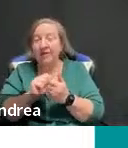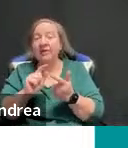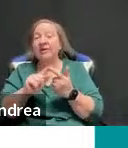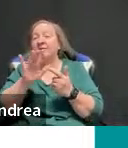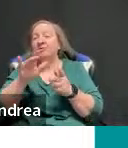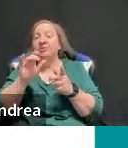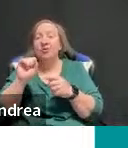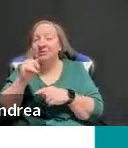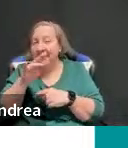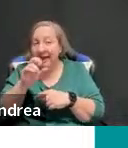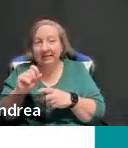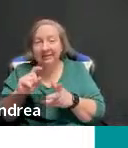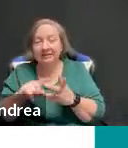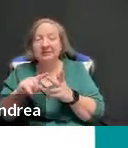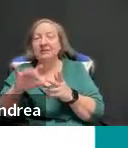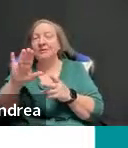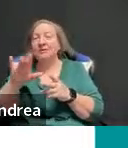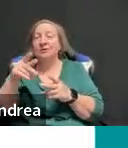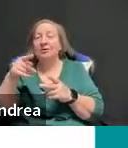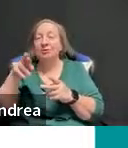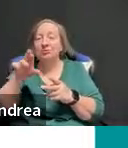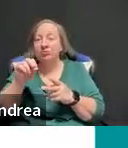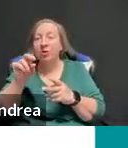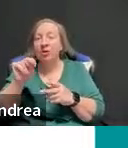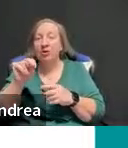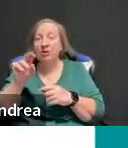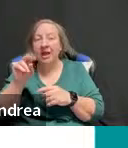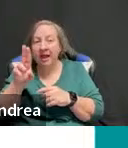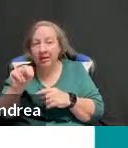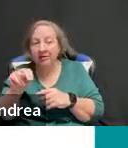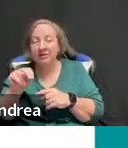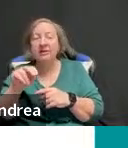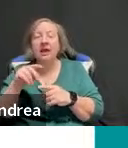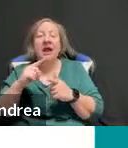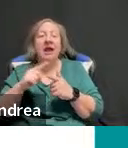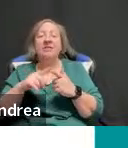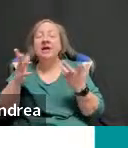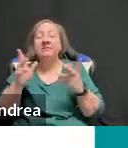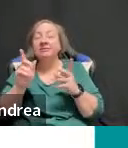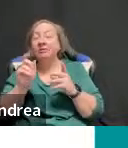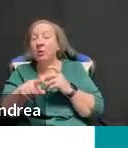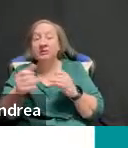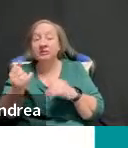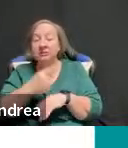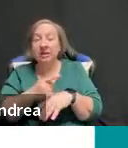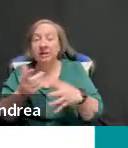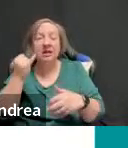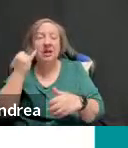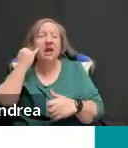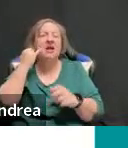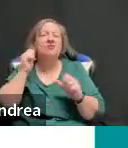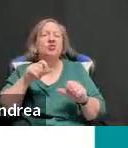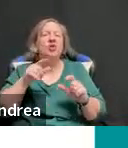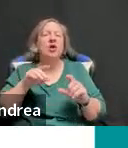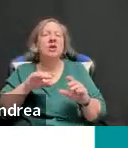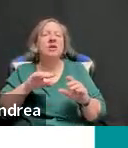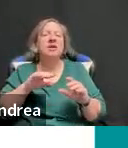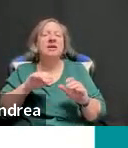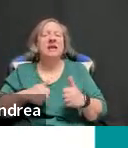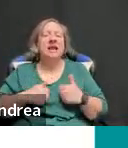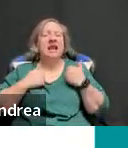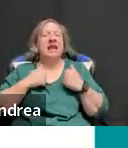status, pronouns, and then the icebreaker or check-in for today is, if you could choose to live in a different place for